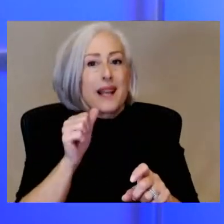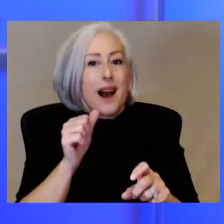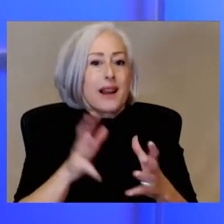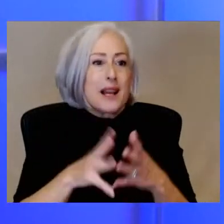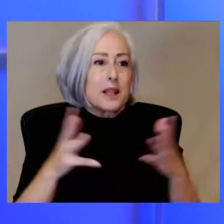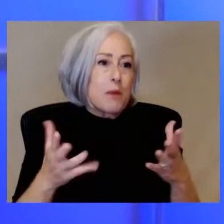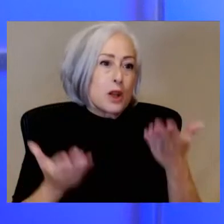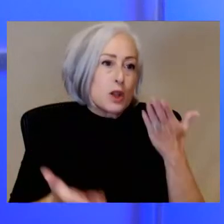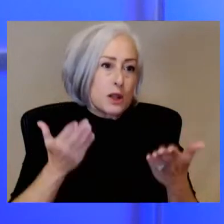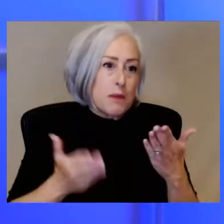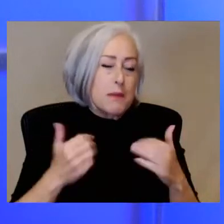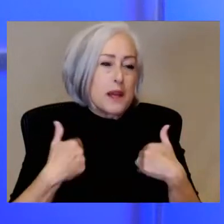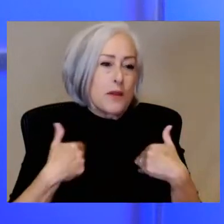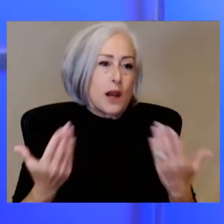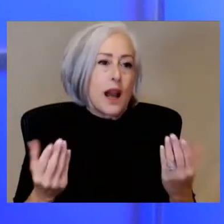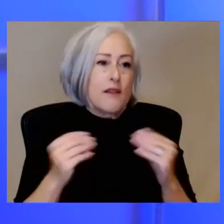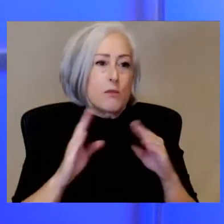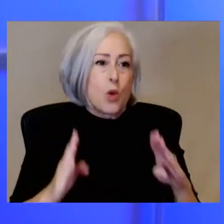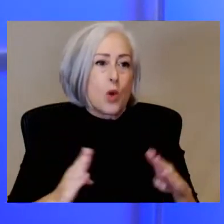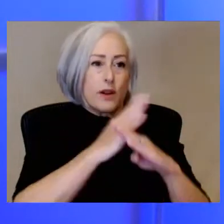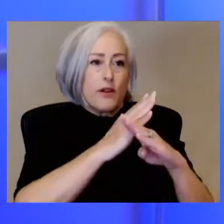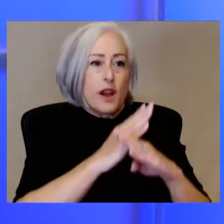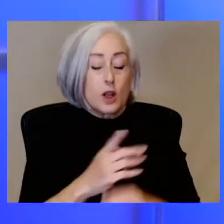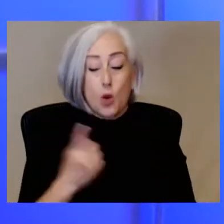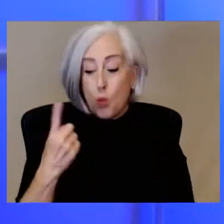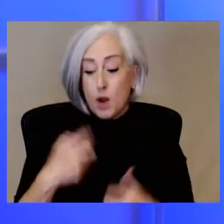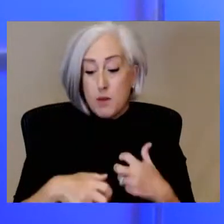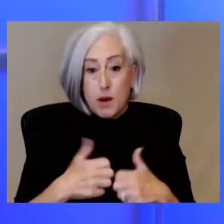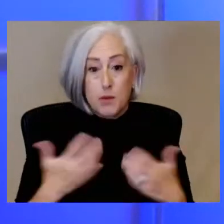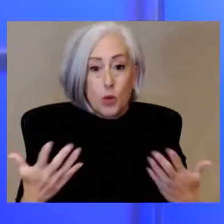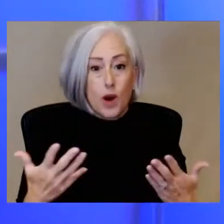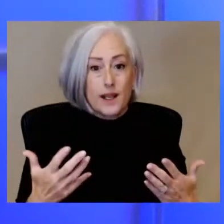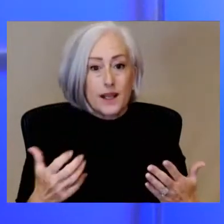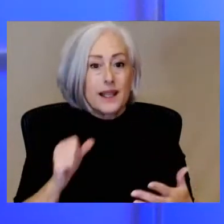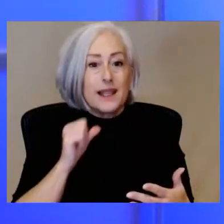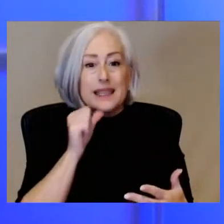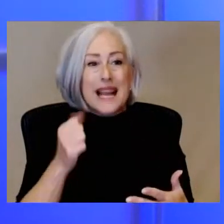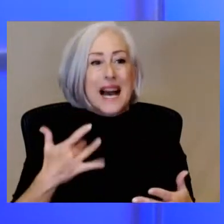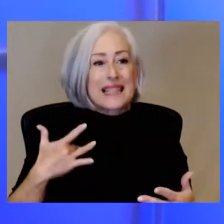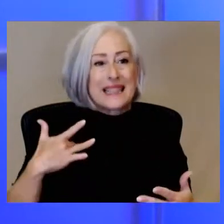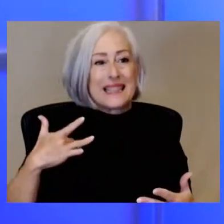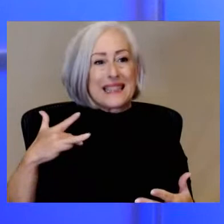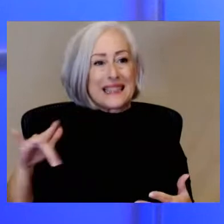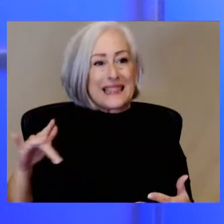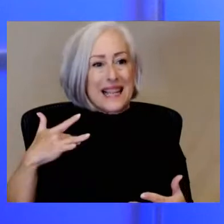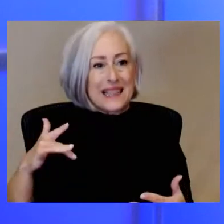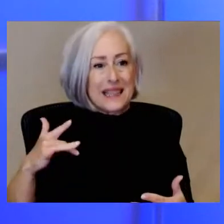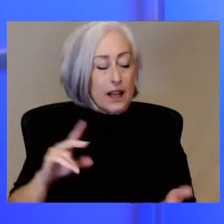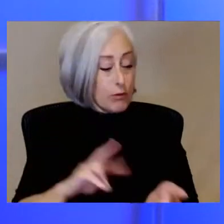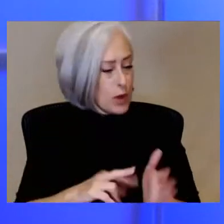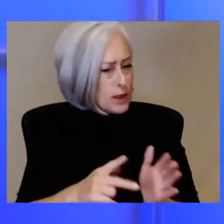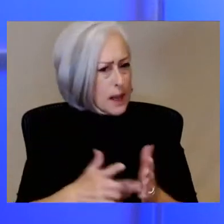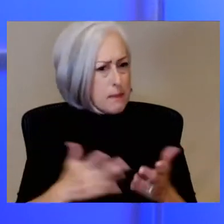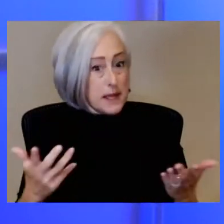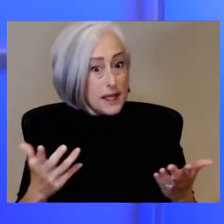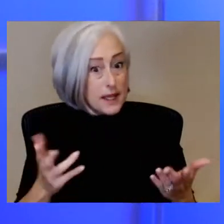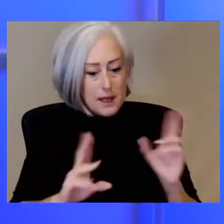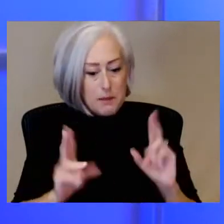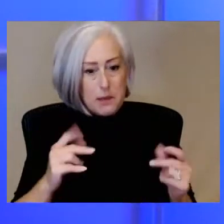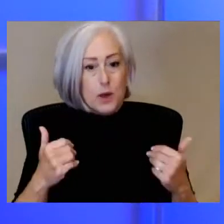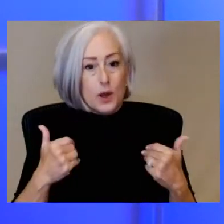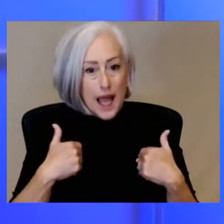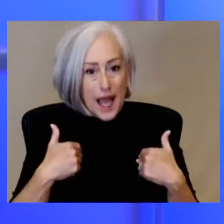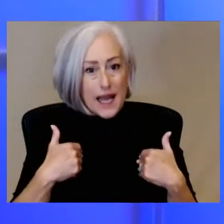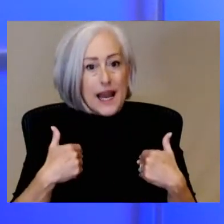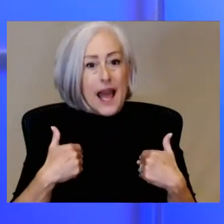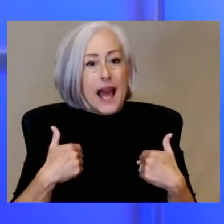more interventions. But one problem is they're not that sensitive, and so meaning people can have significant memory